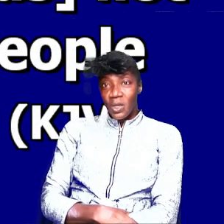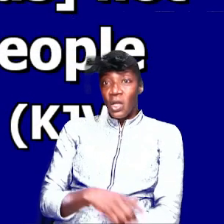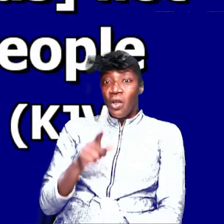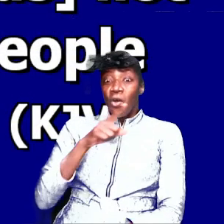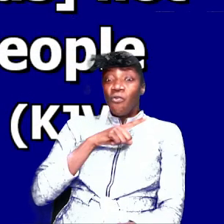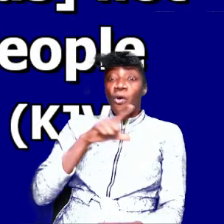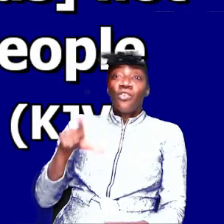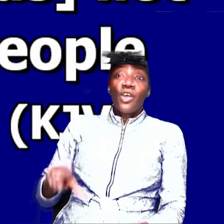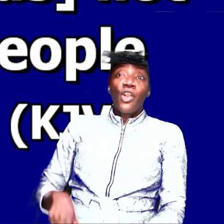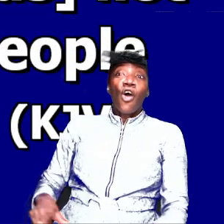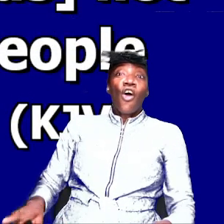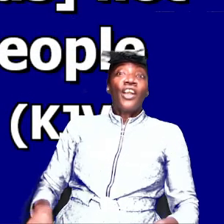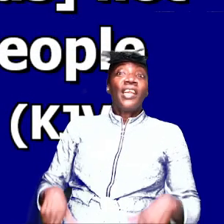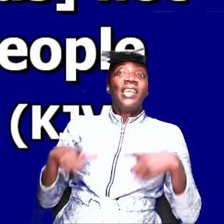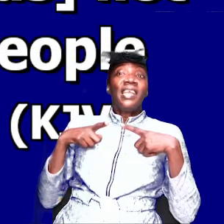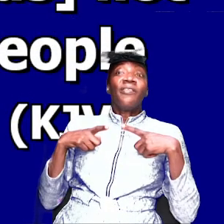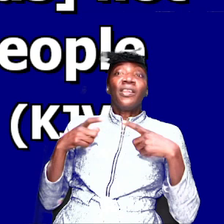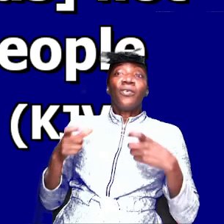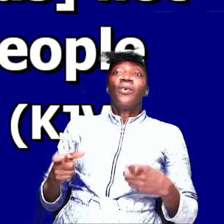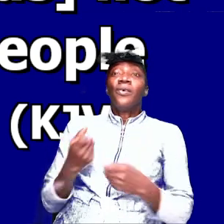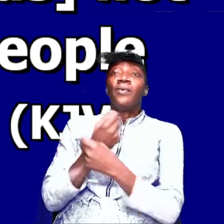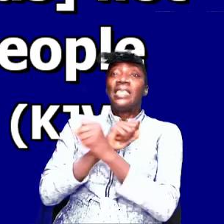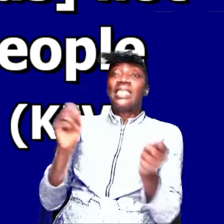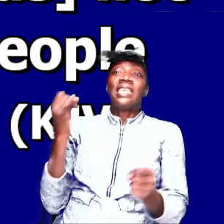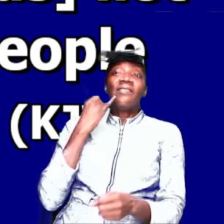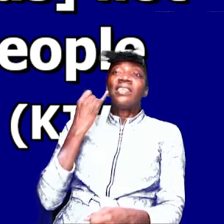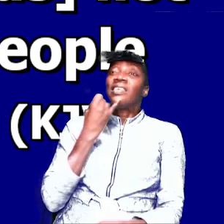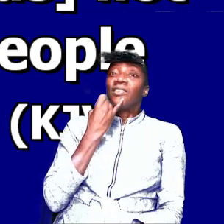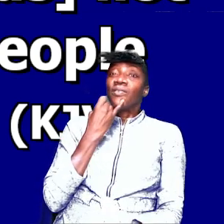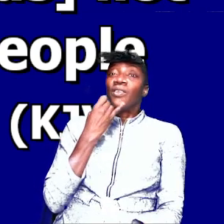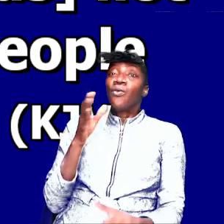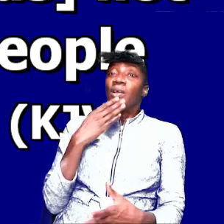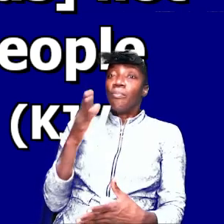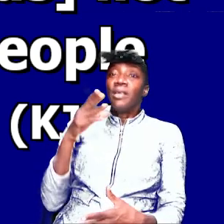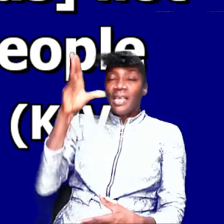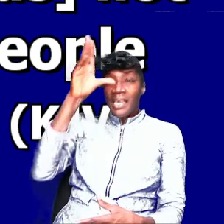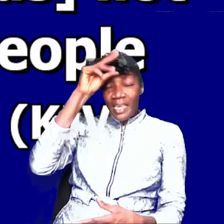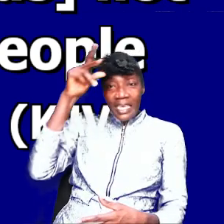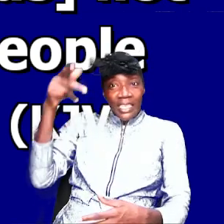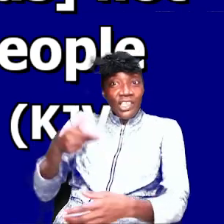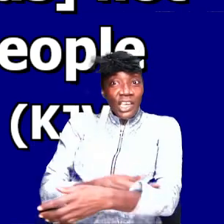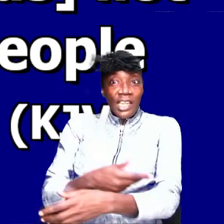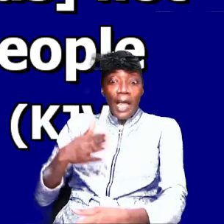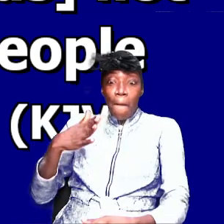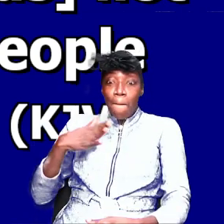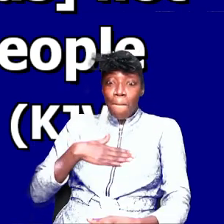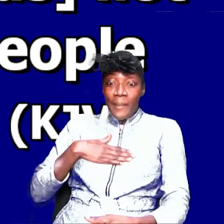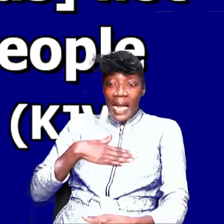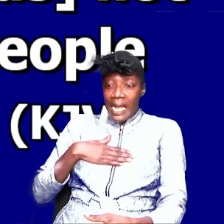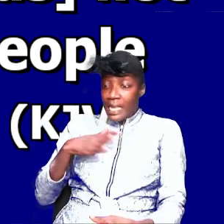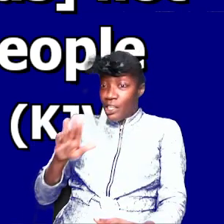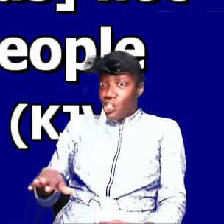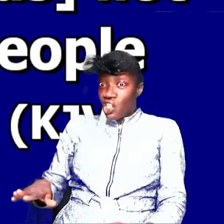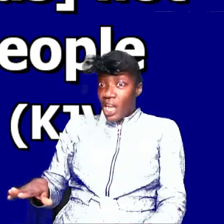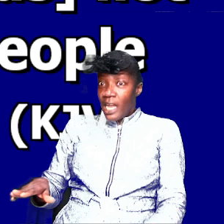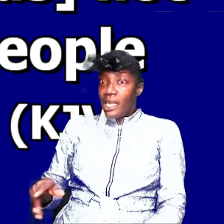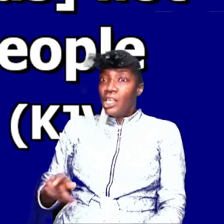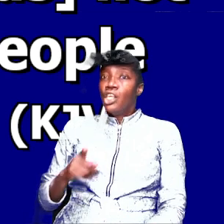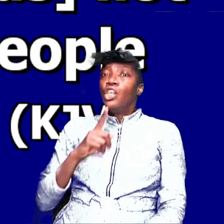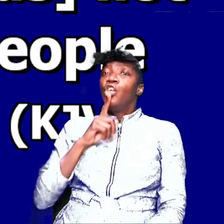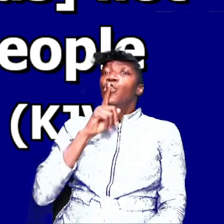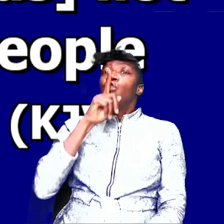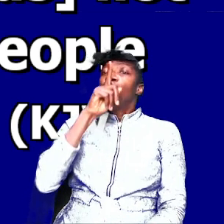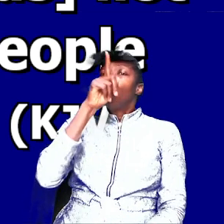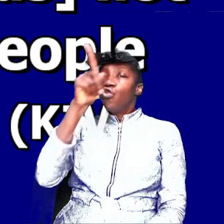For as the Lord liveth, which saveth Israel, though it be in Jonathan my son, he shall what? Surely